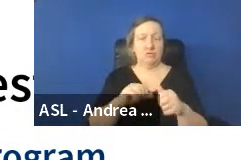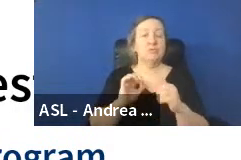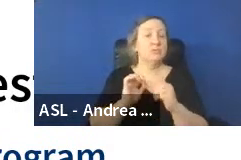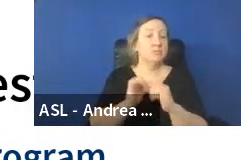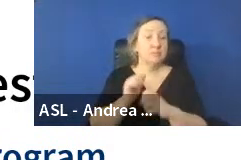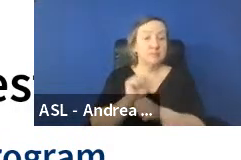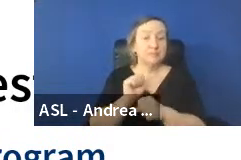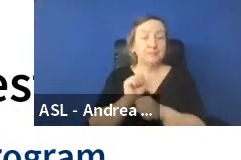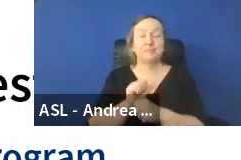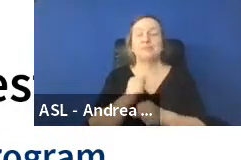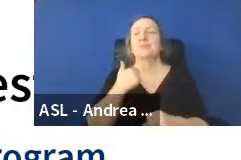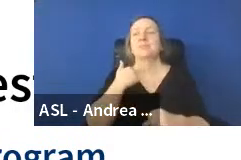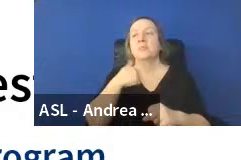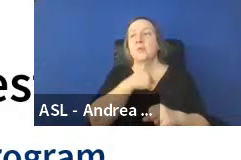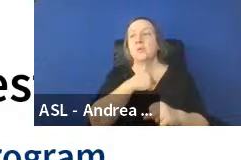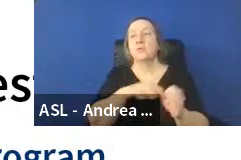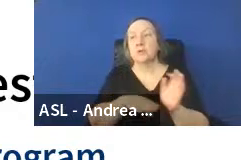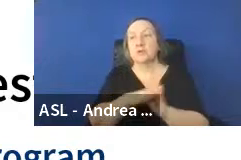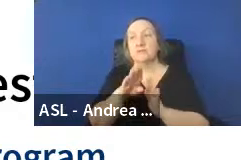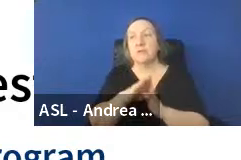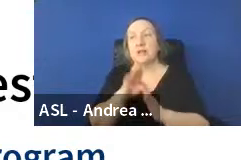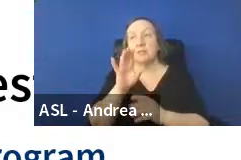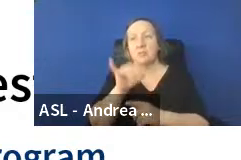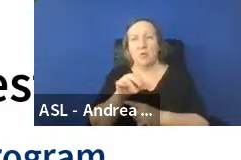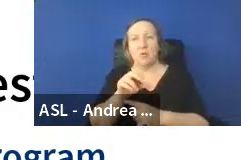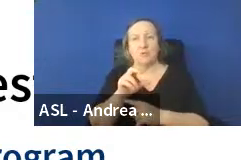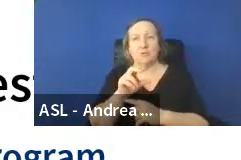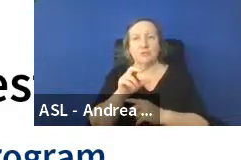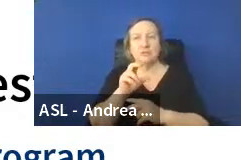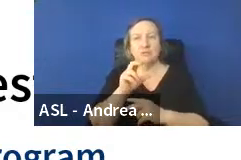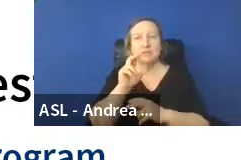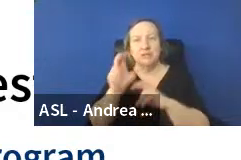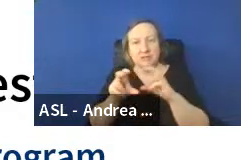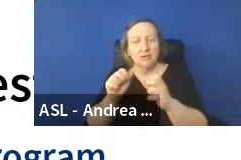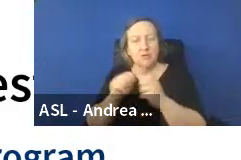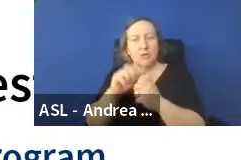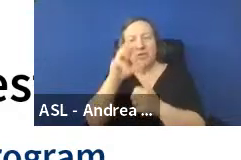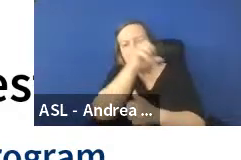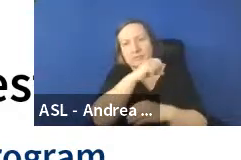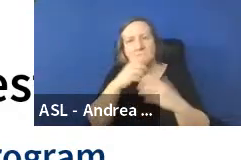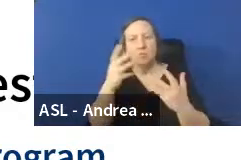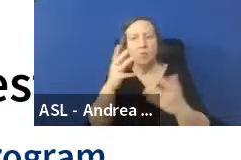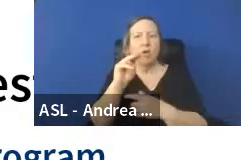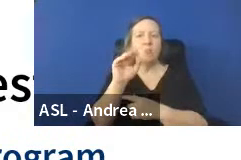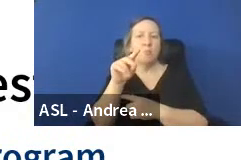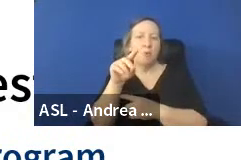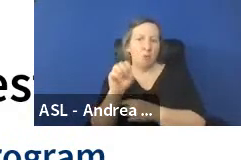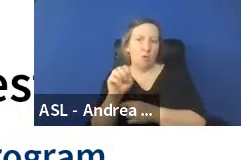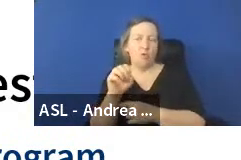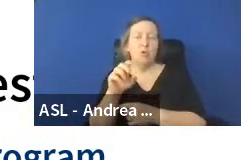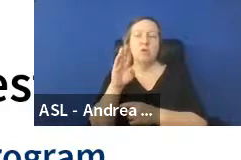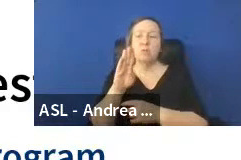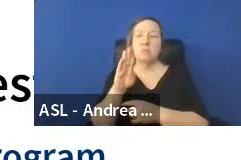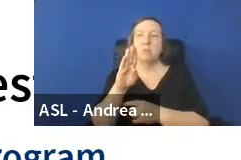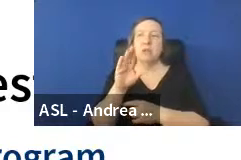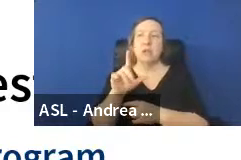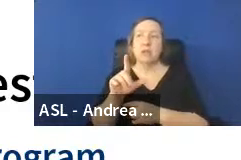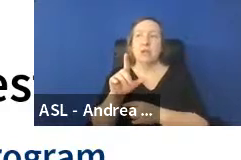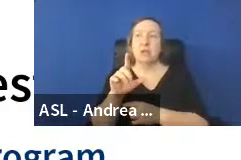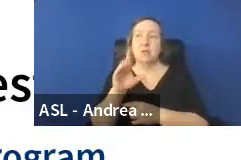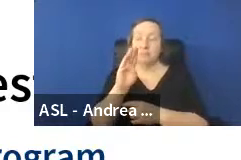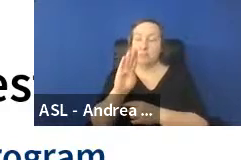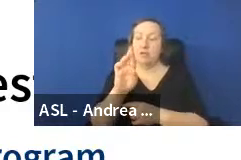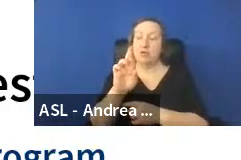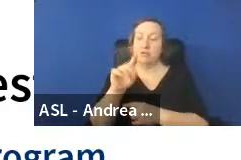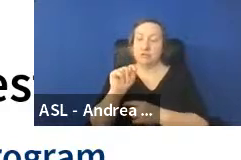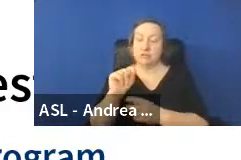what we did was develop these investments that include an assumption about mode. So BRT or LRT, and in one case, it's